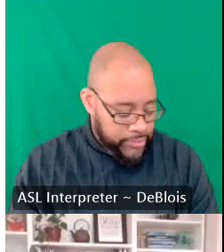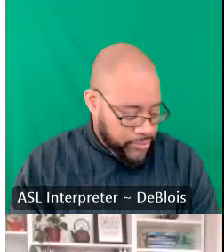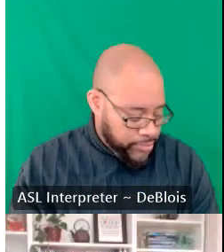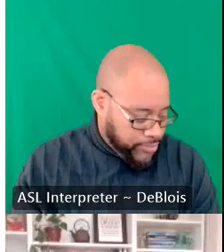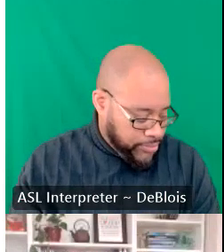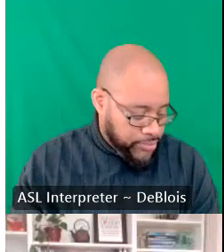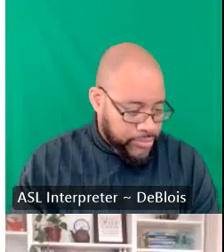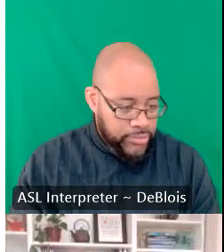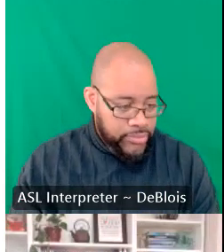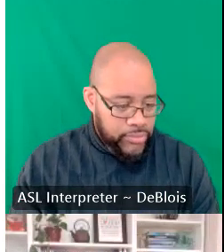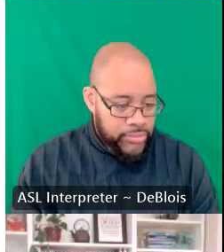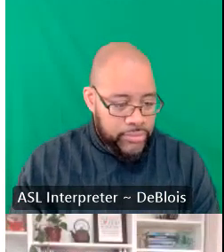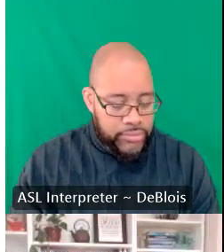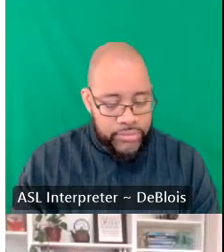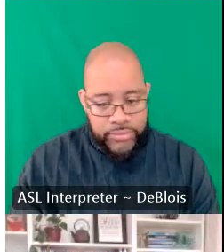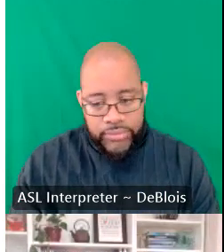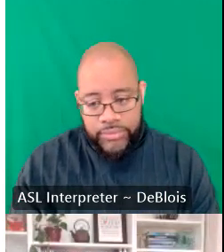I know it's been